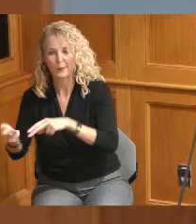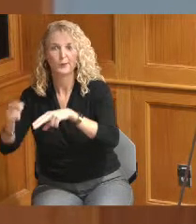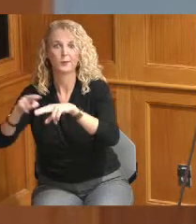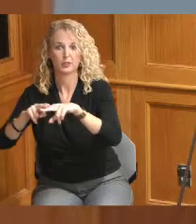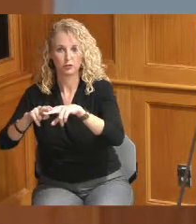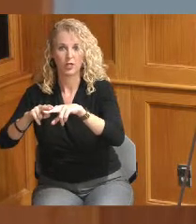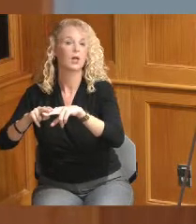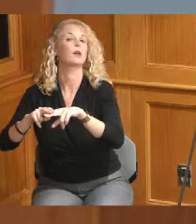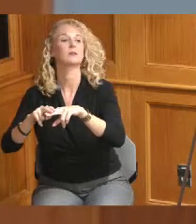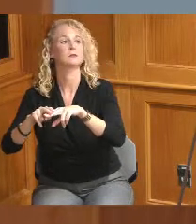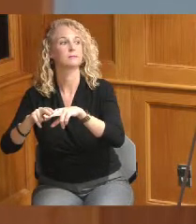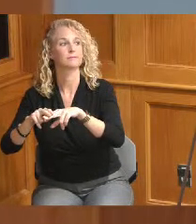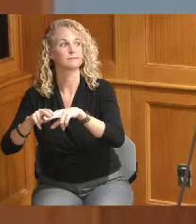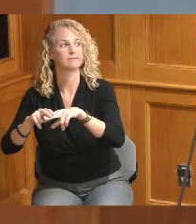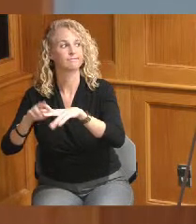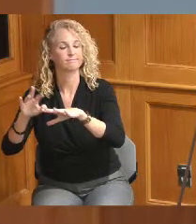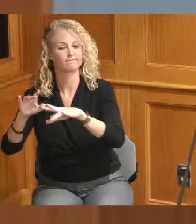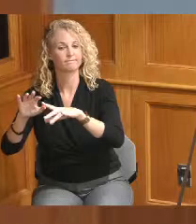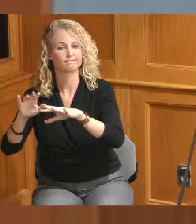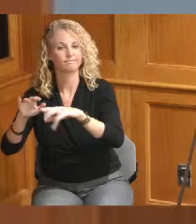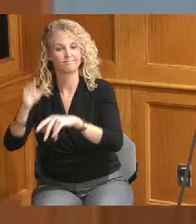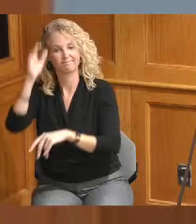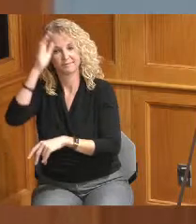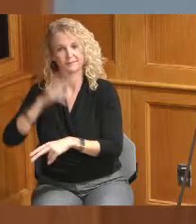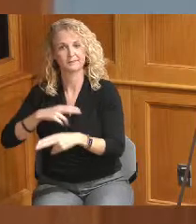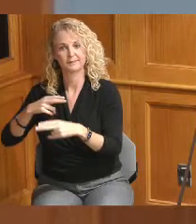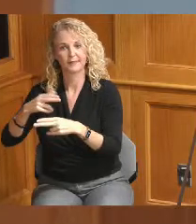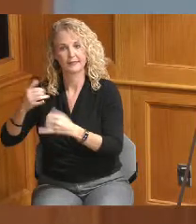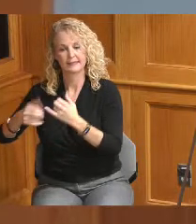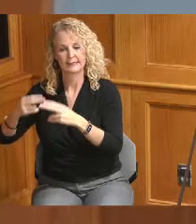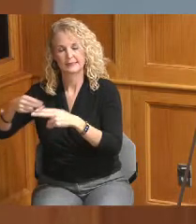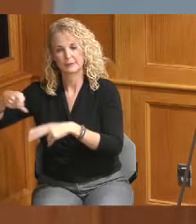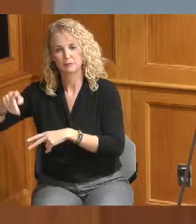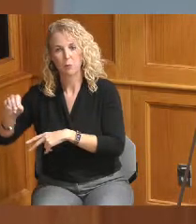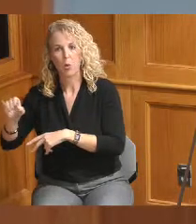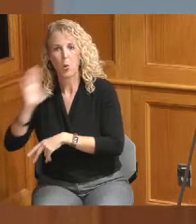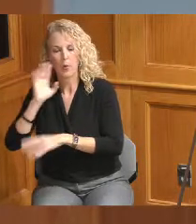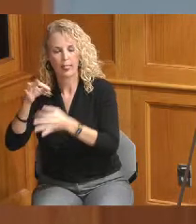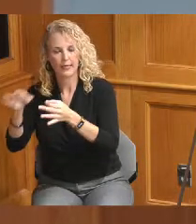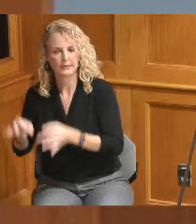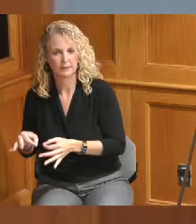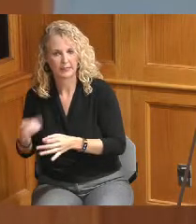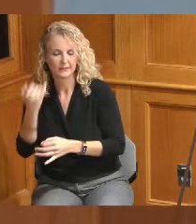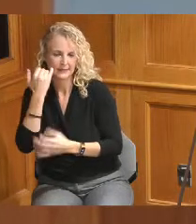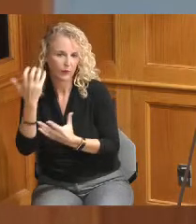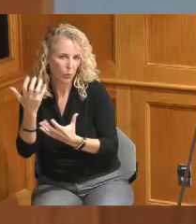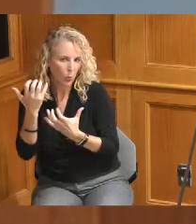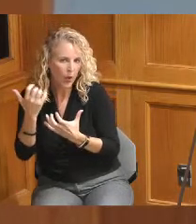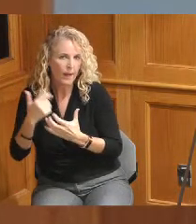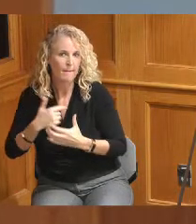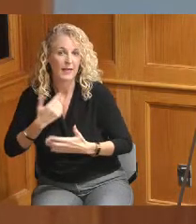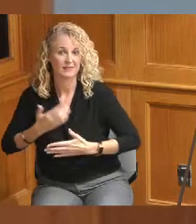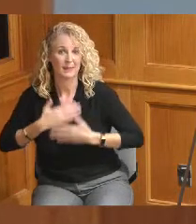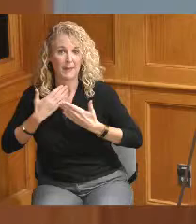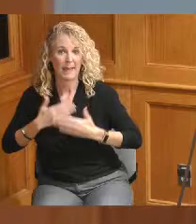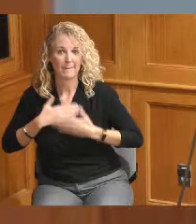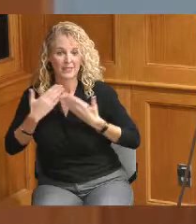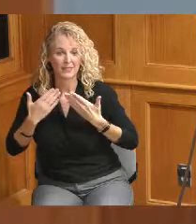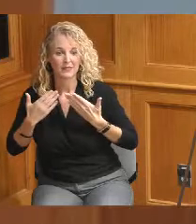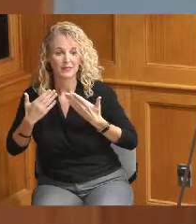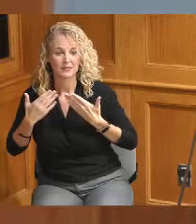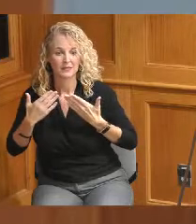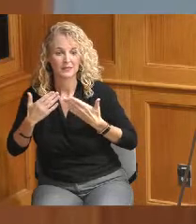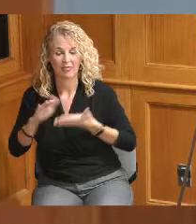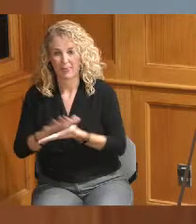increases. Mr. Poe will be able to address specifically those. If you would like, I can refer to